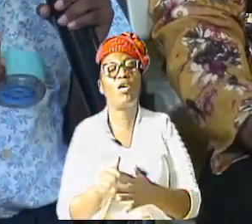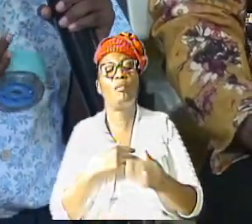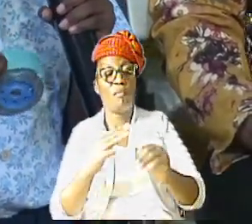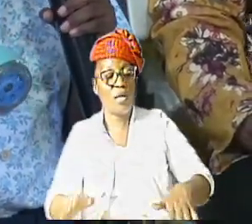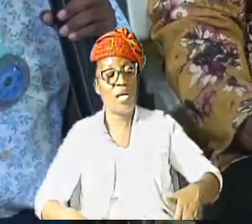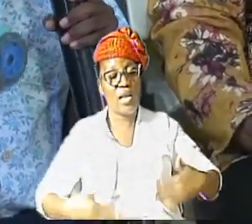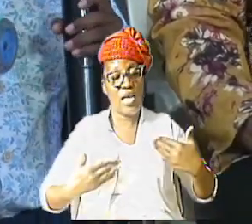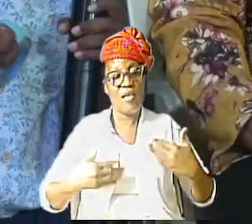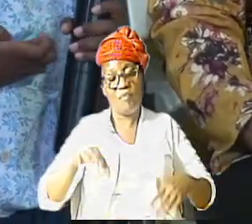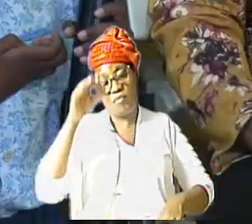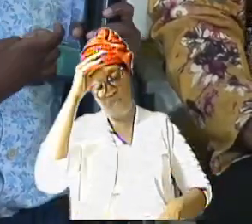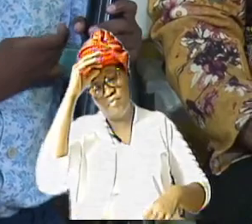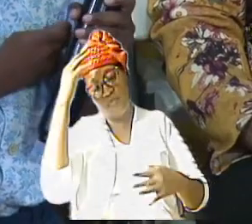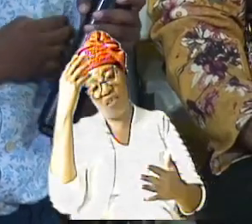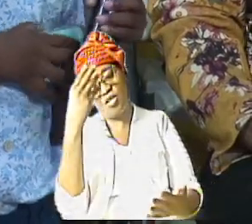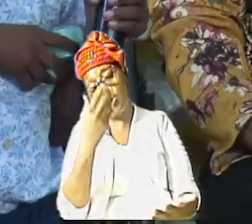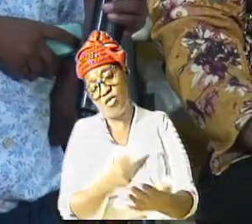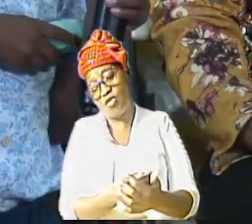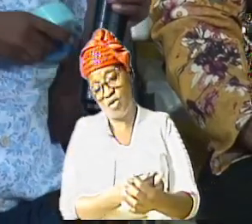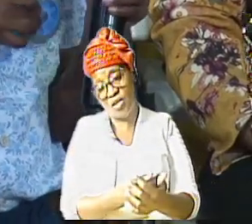faithful.